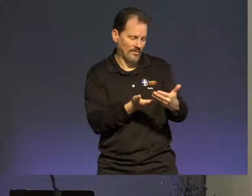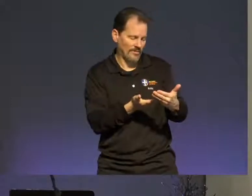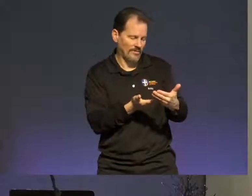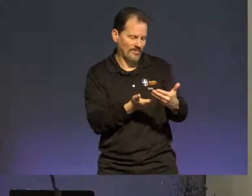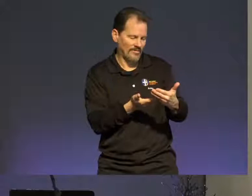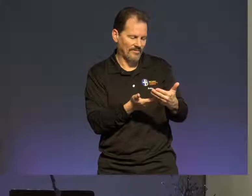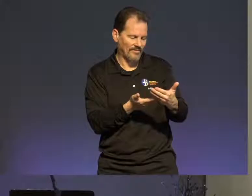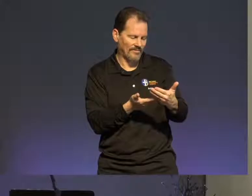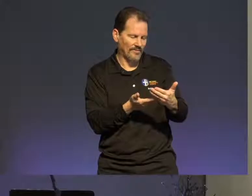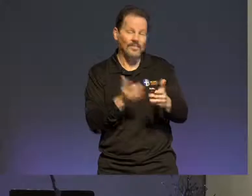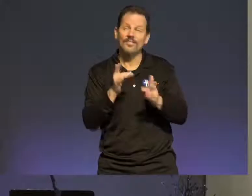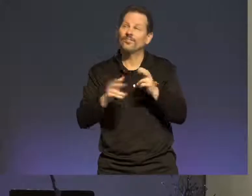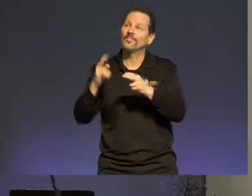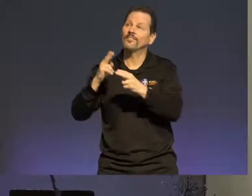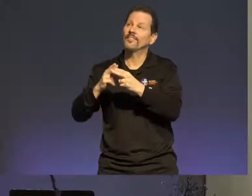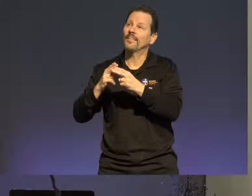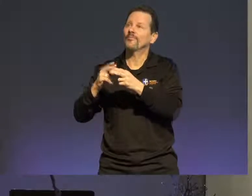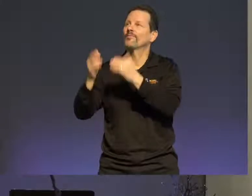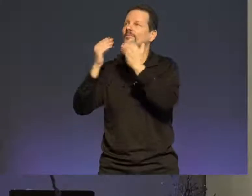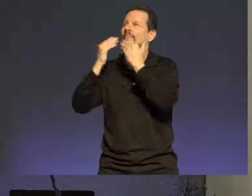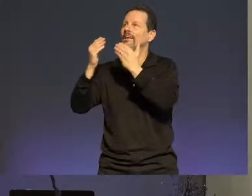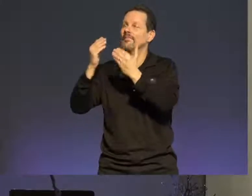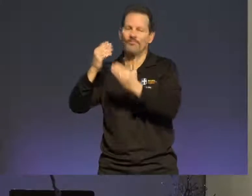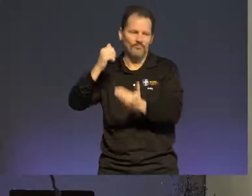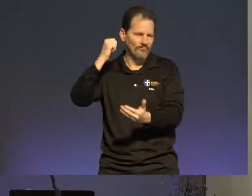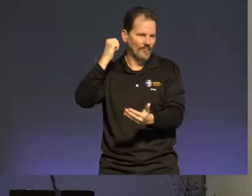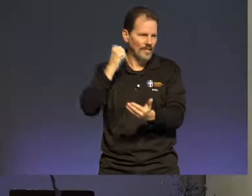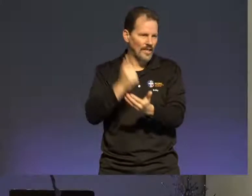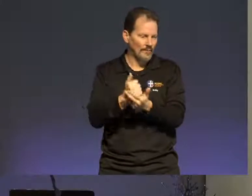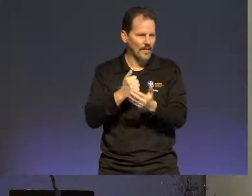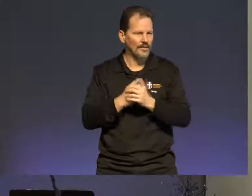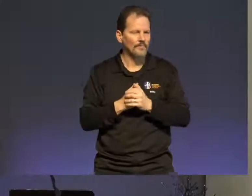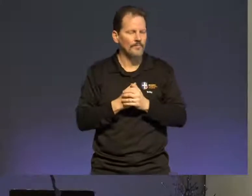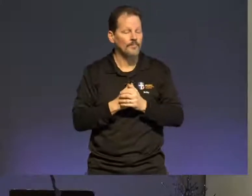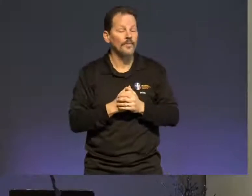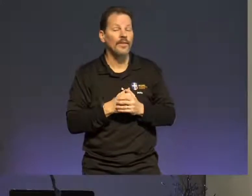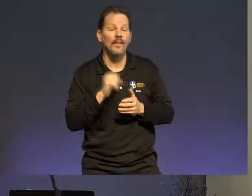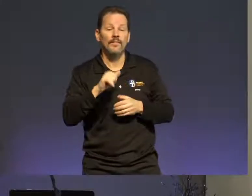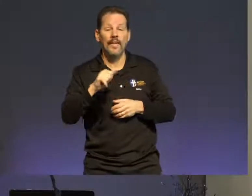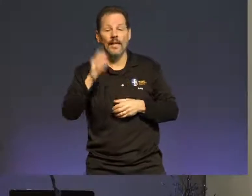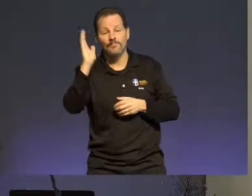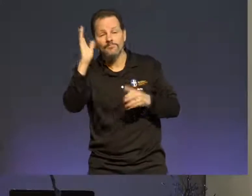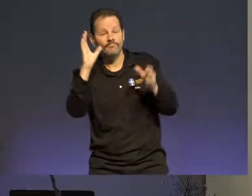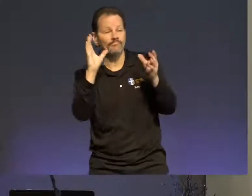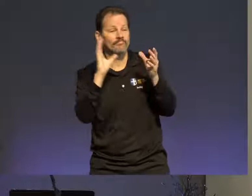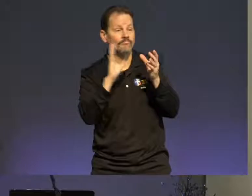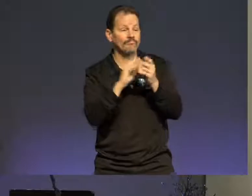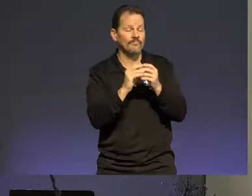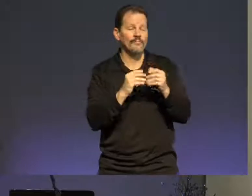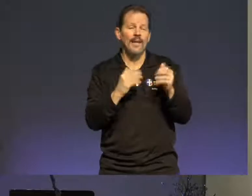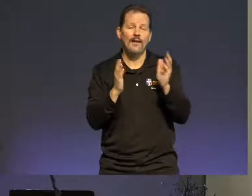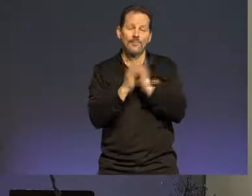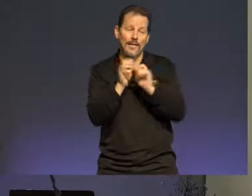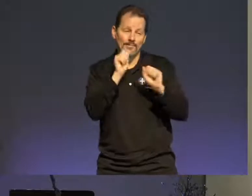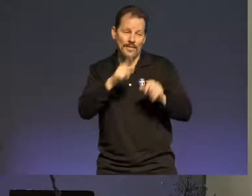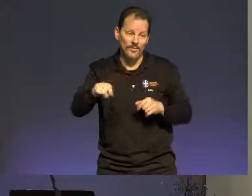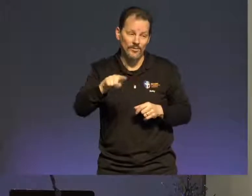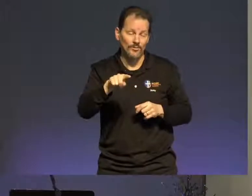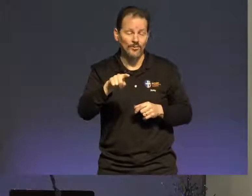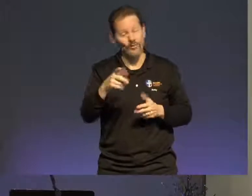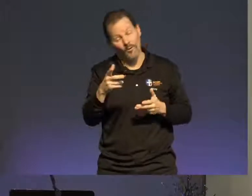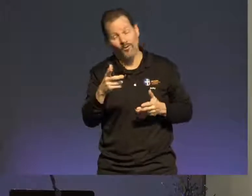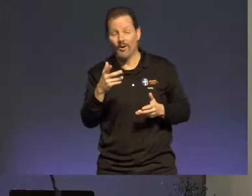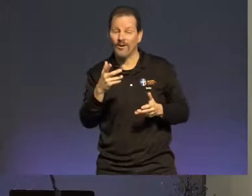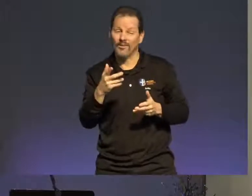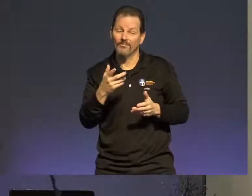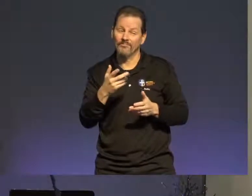thanks. Amen. I pray that word blessed everybody, or at least challenged you in some way, shape, or form.